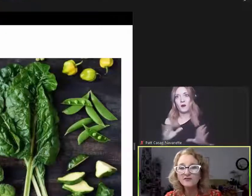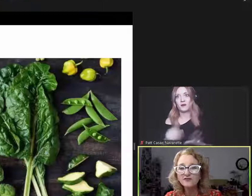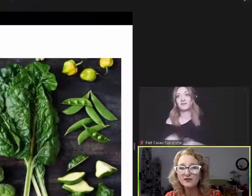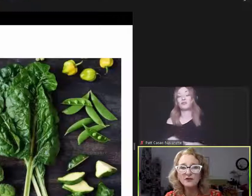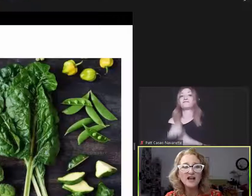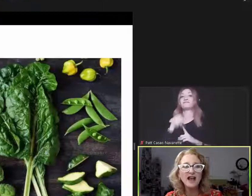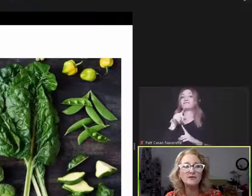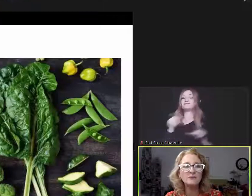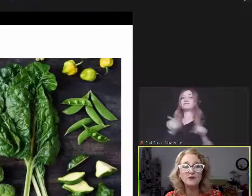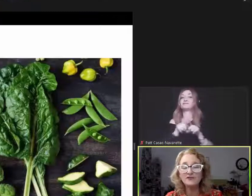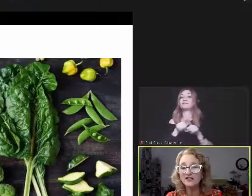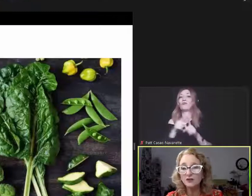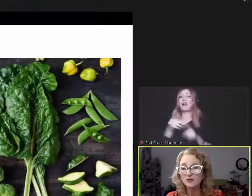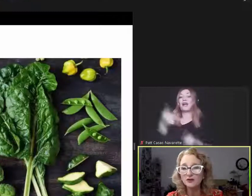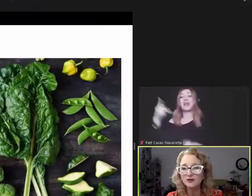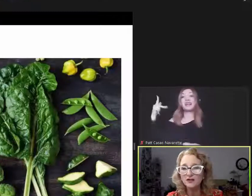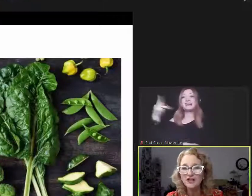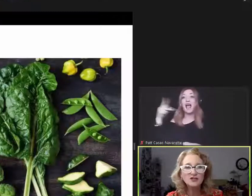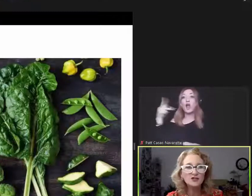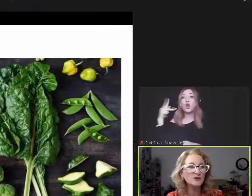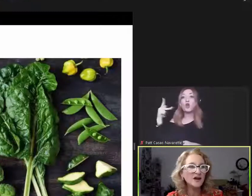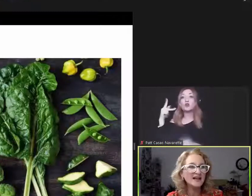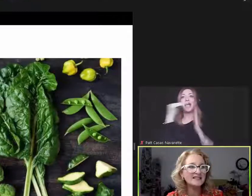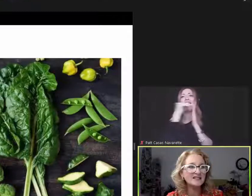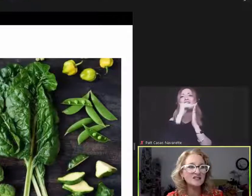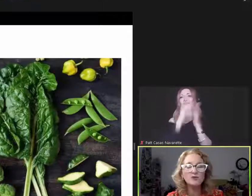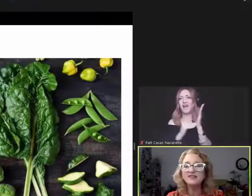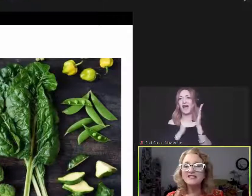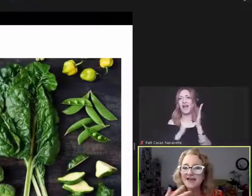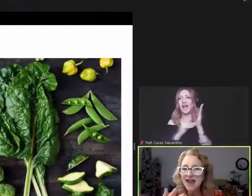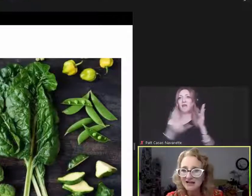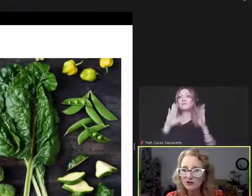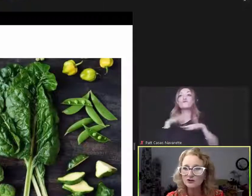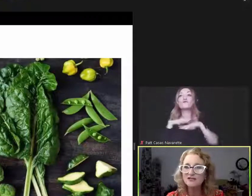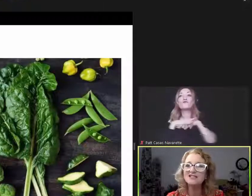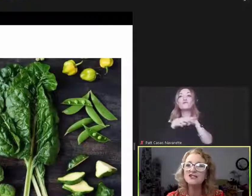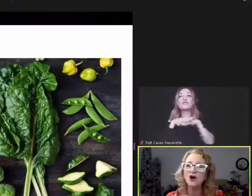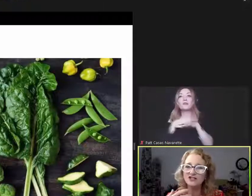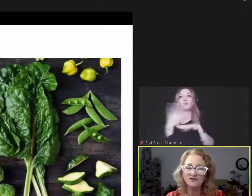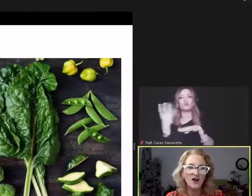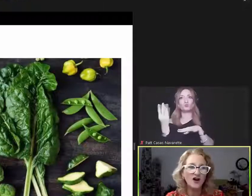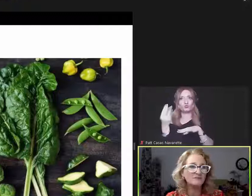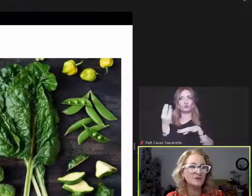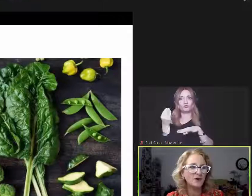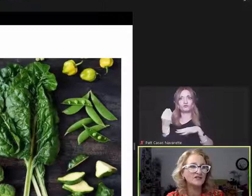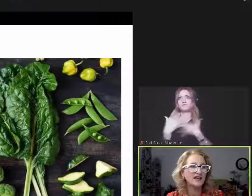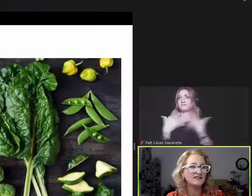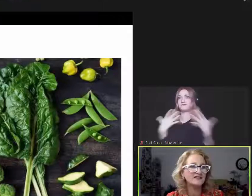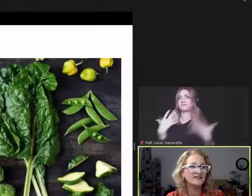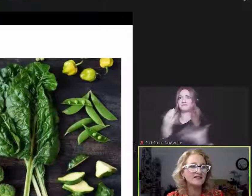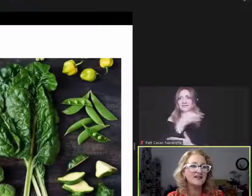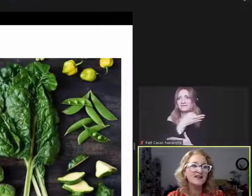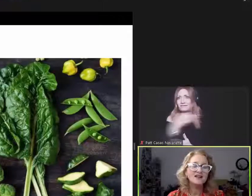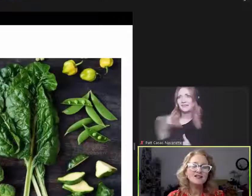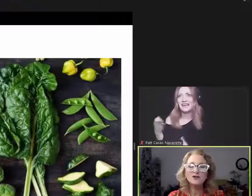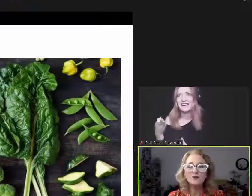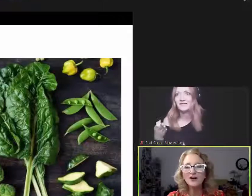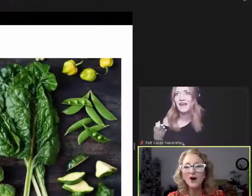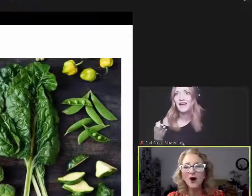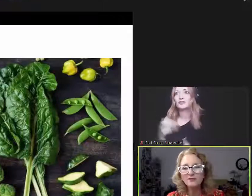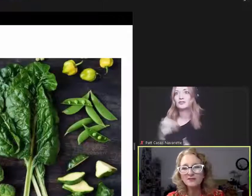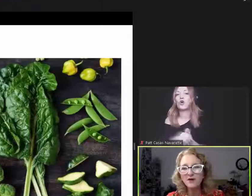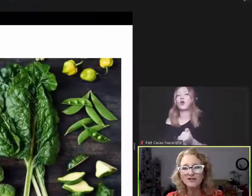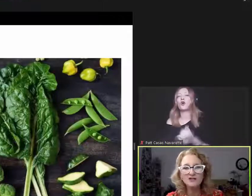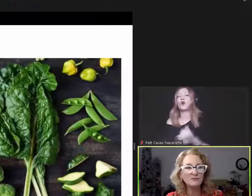perfect food and the perfect tool to assist with the natural detoxifying process. So you want